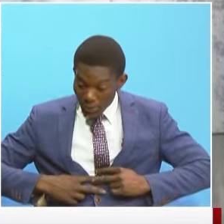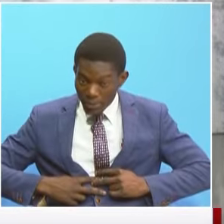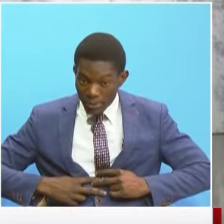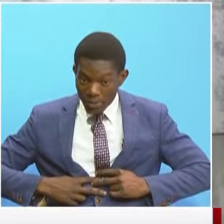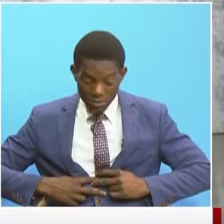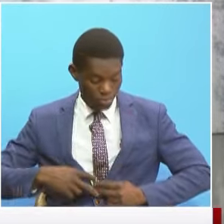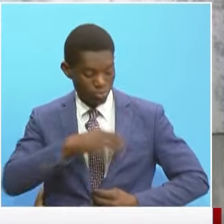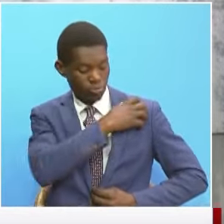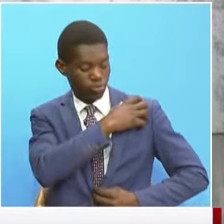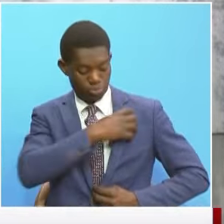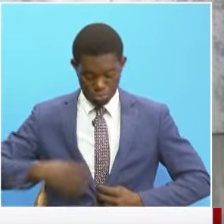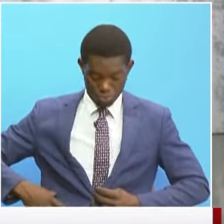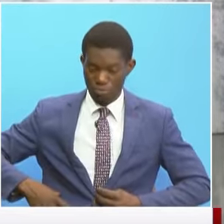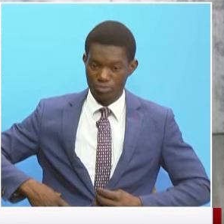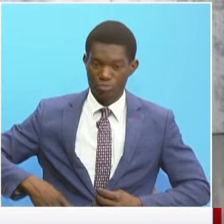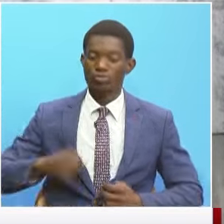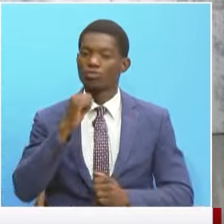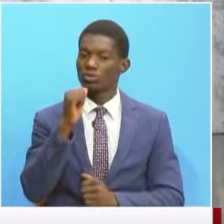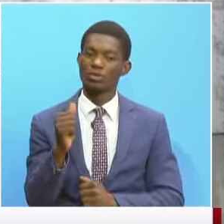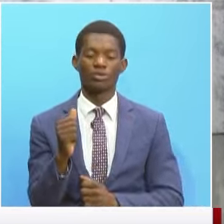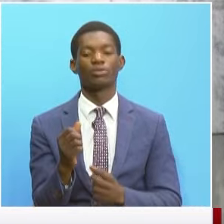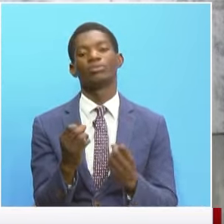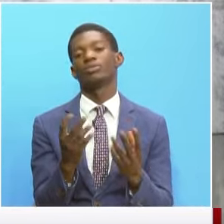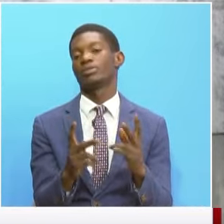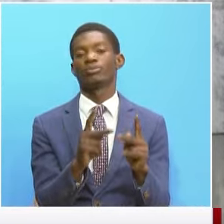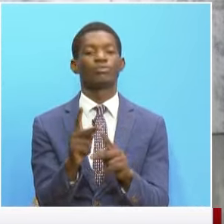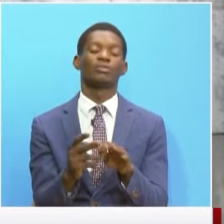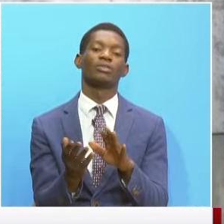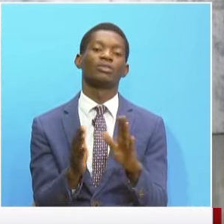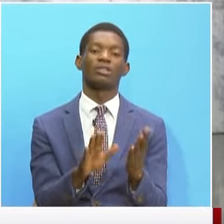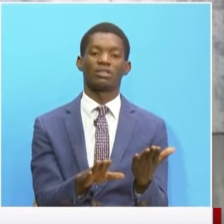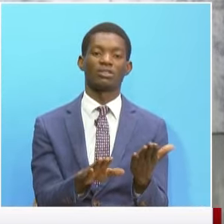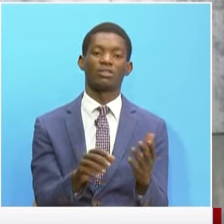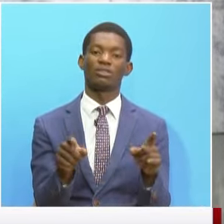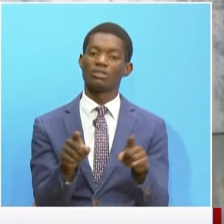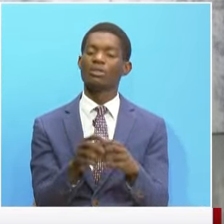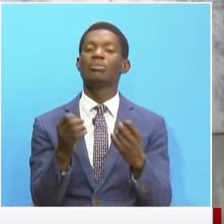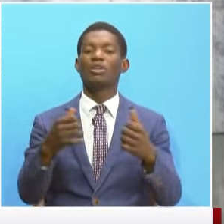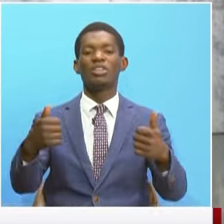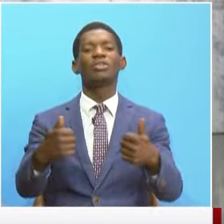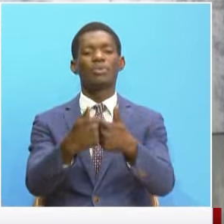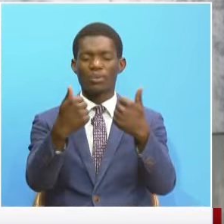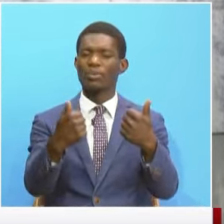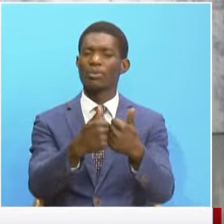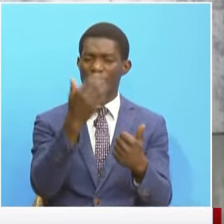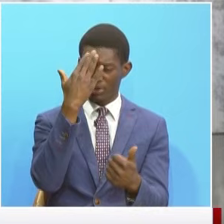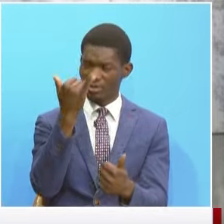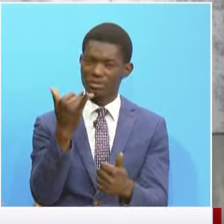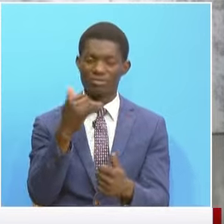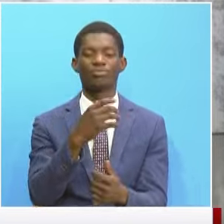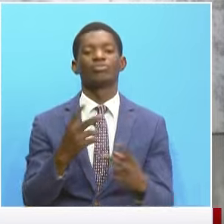amongst the top four of causes of death in terms of road accidents. The other three are failure to